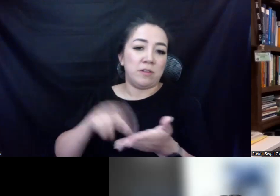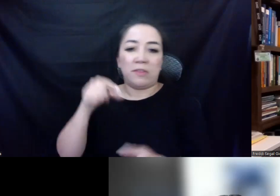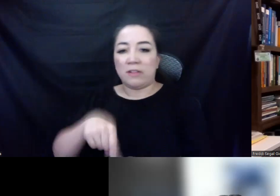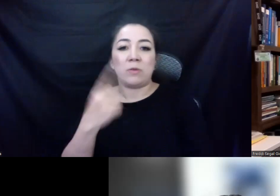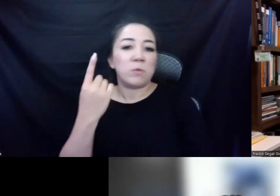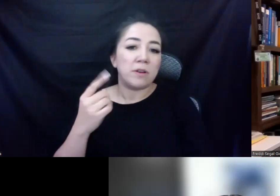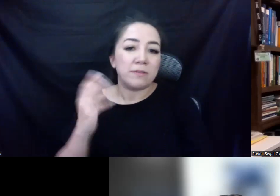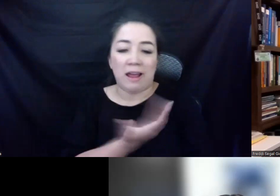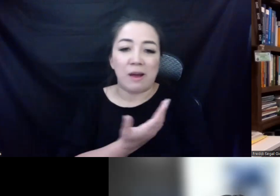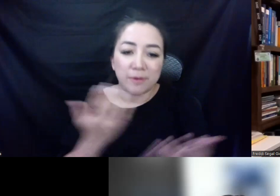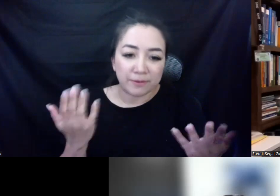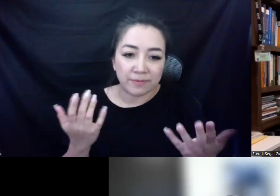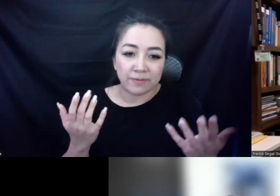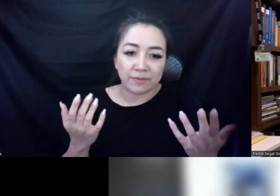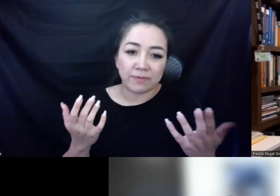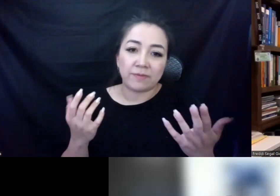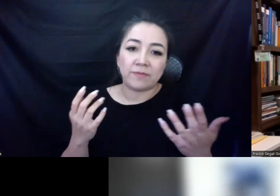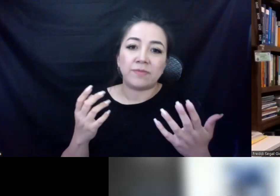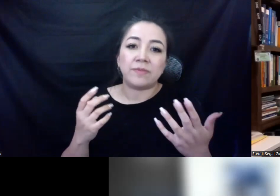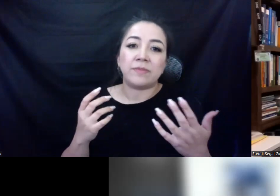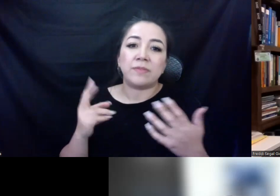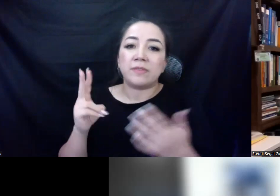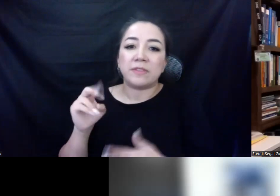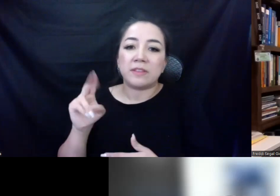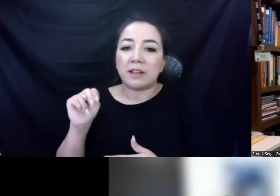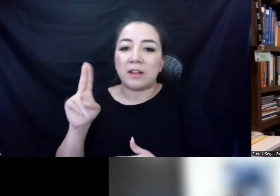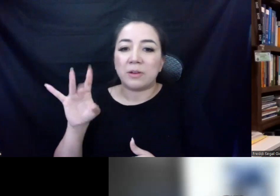our venues.